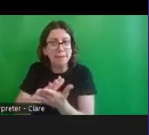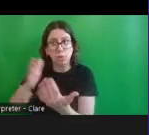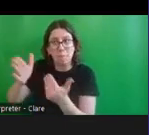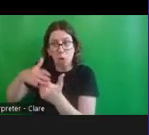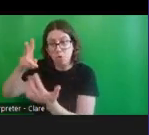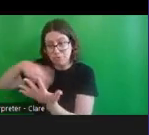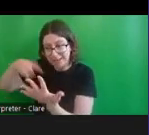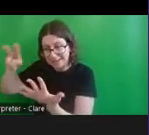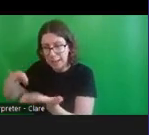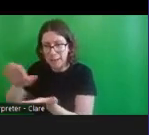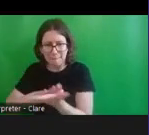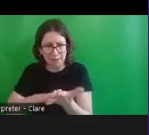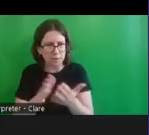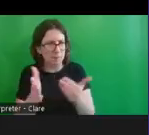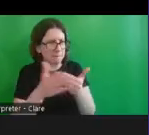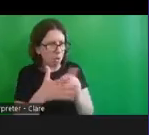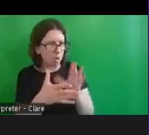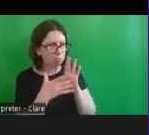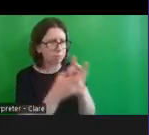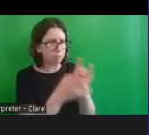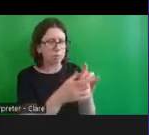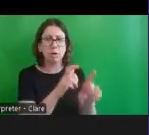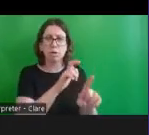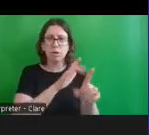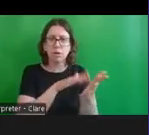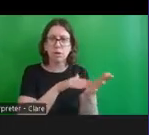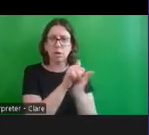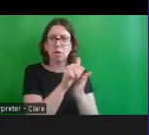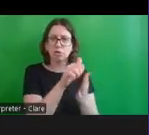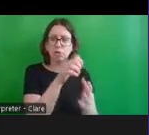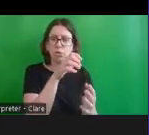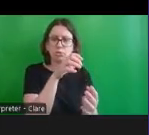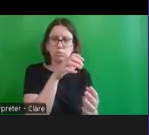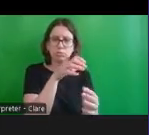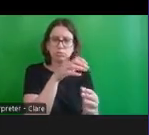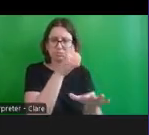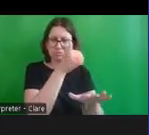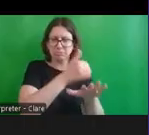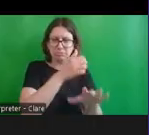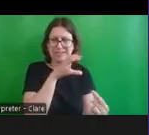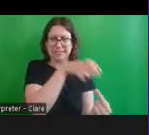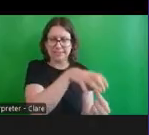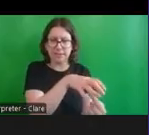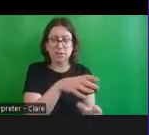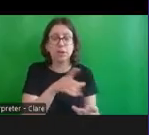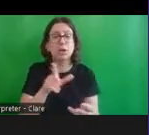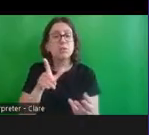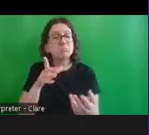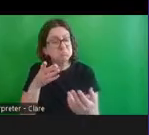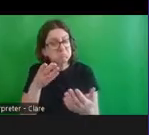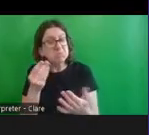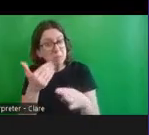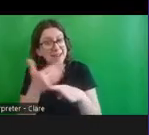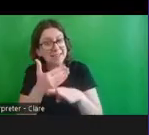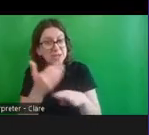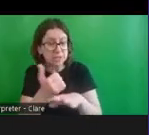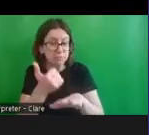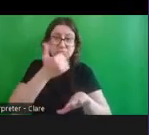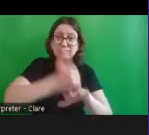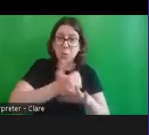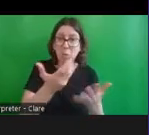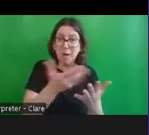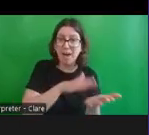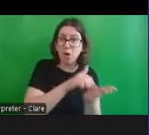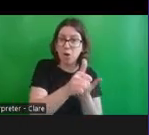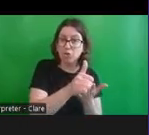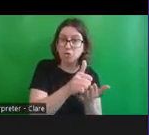Some of this is actually supported because our volunteers literally will run activities in cultural venues. They will invite families in who